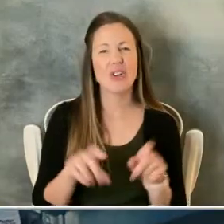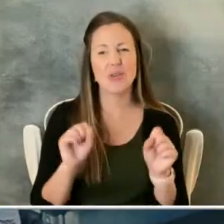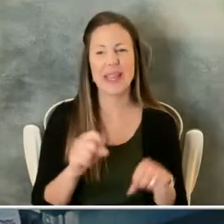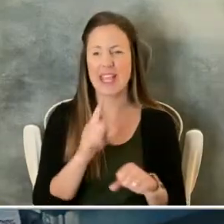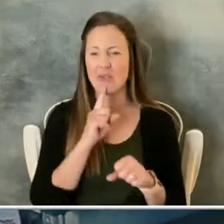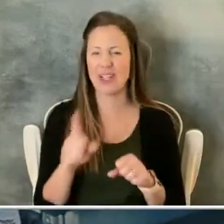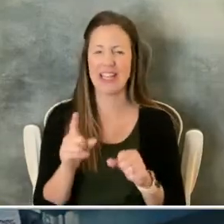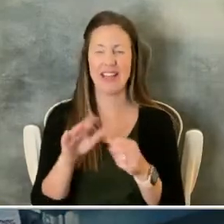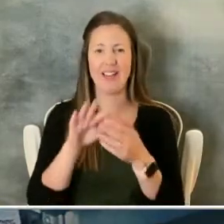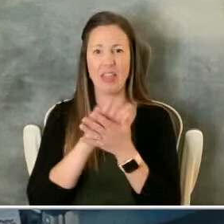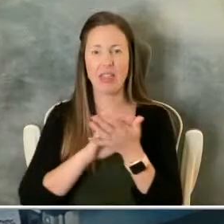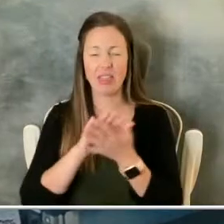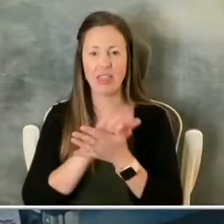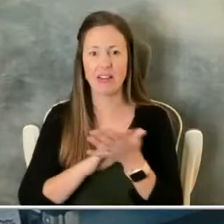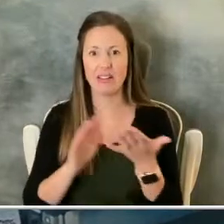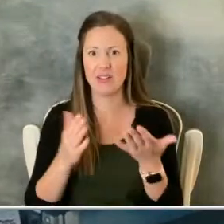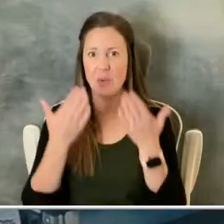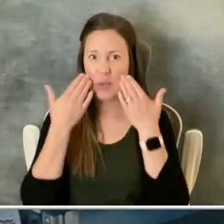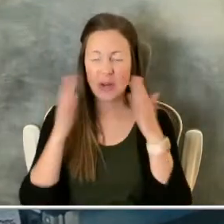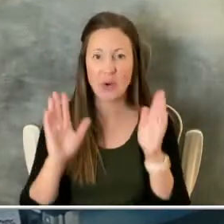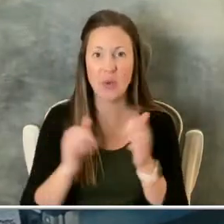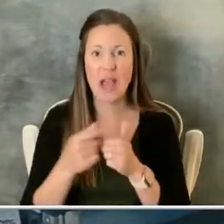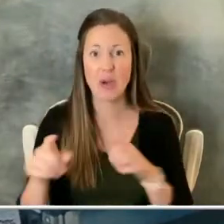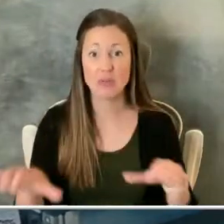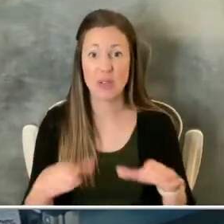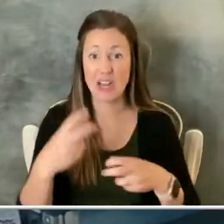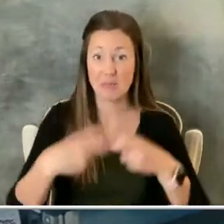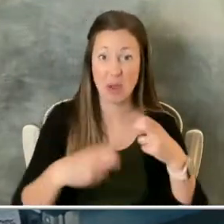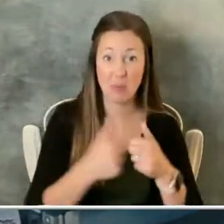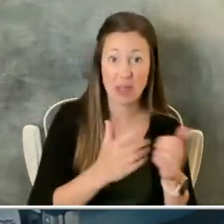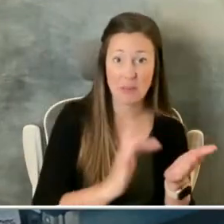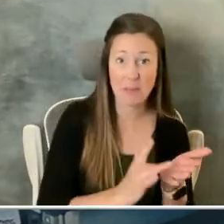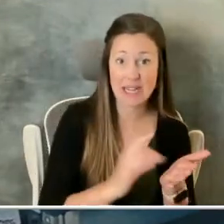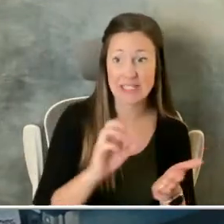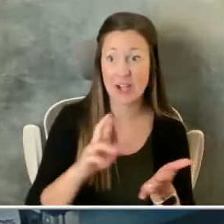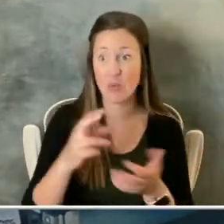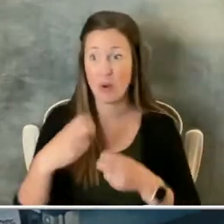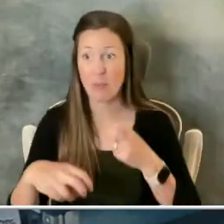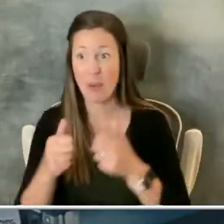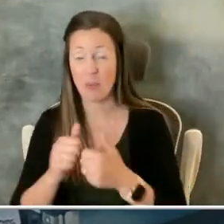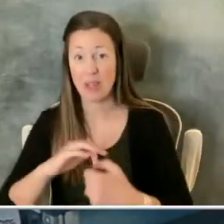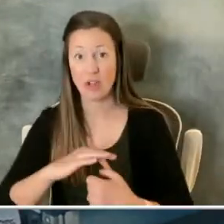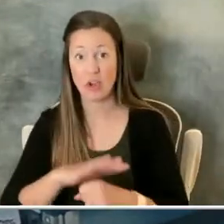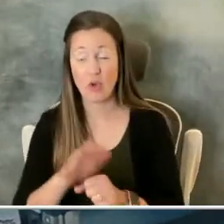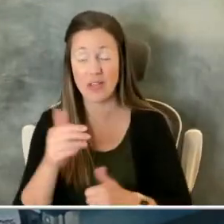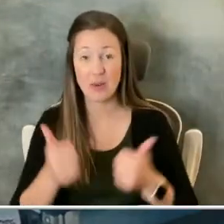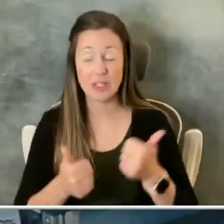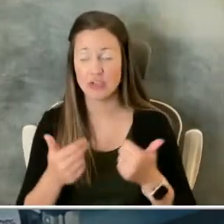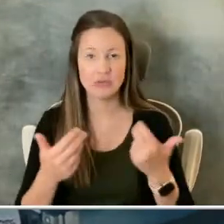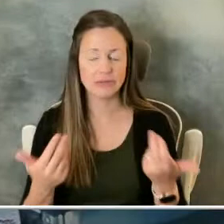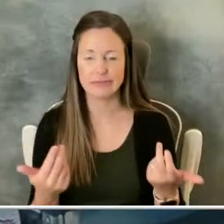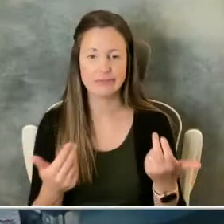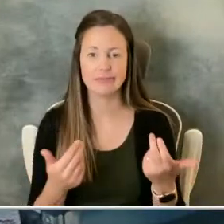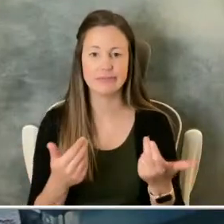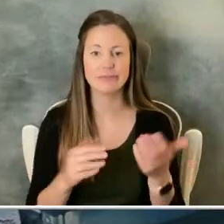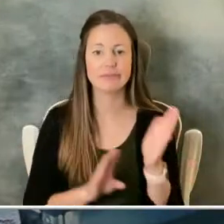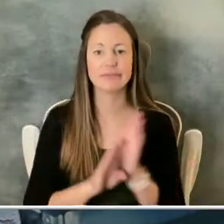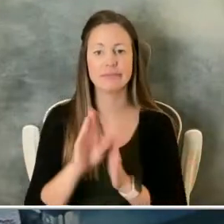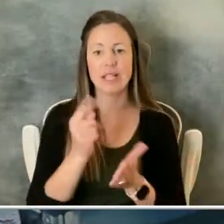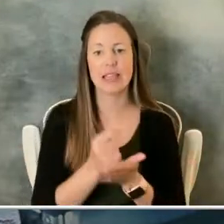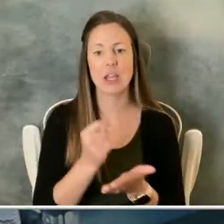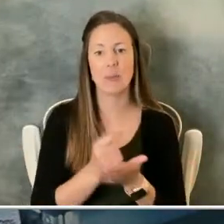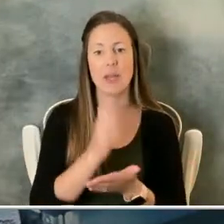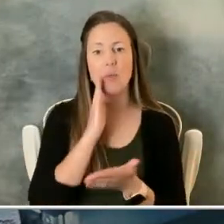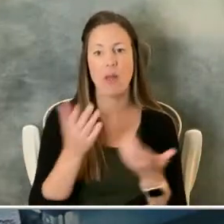doing because we don't know if you're having a problem with the drug or you're having a problem with long COVID. There are emerging therapies, and I think we would stick to that. Remember, we've said all along on this program,